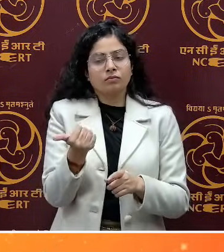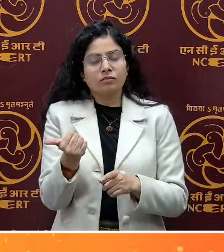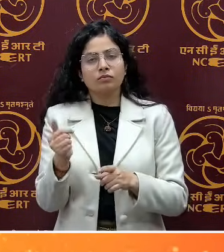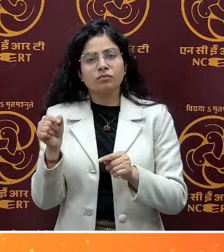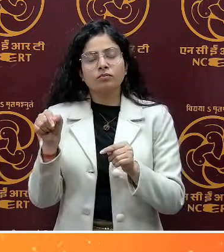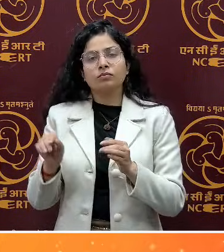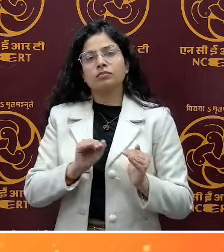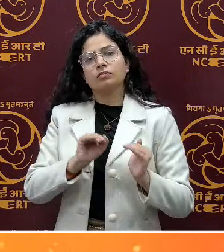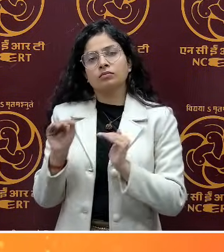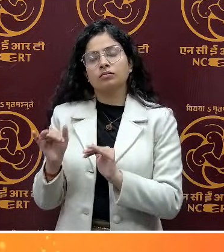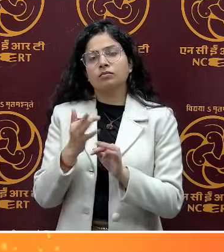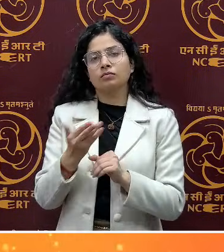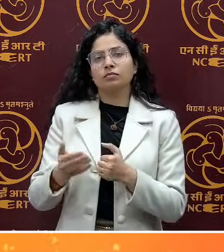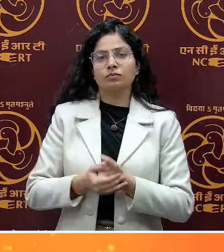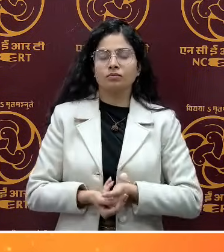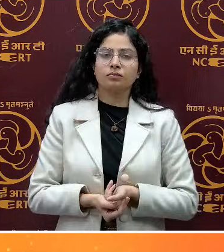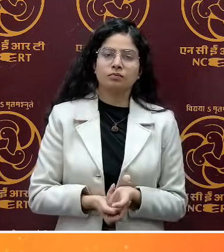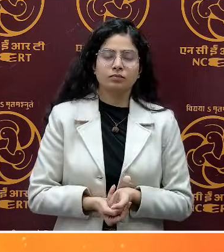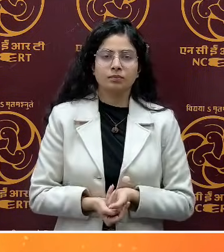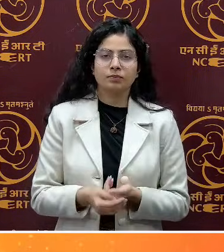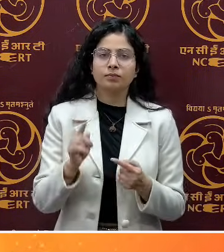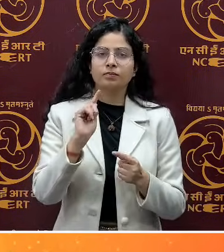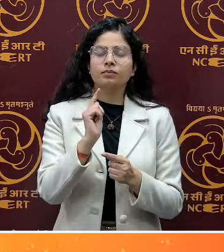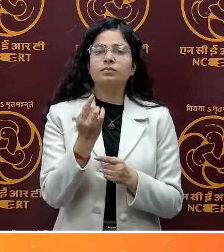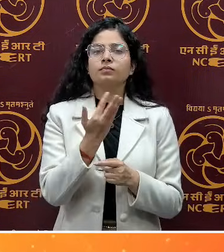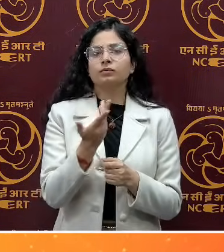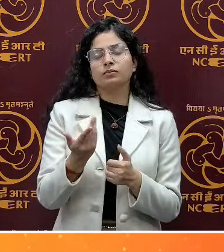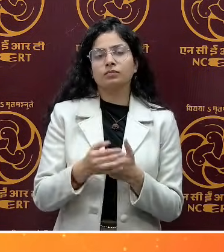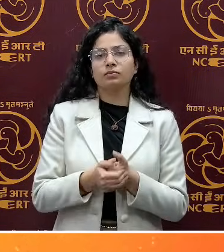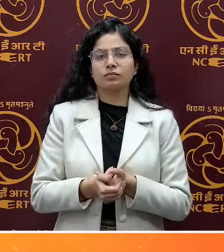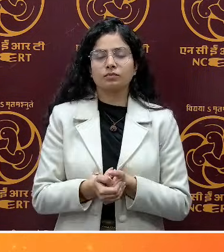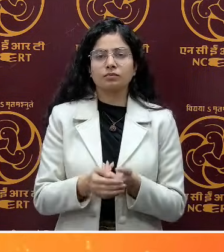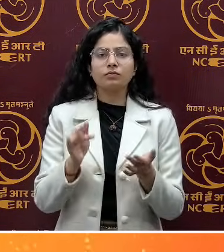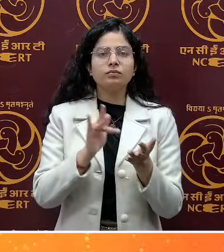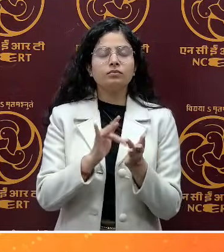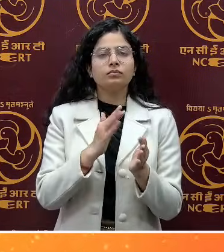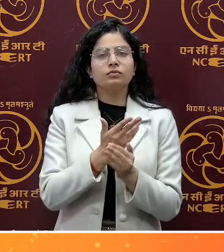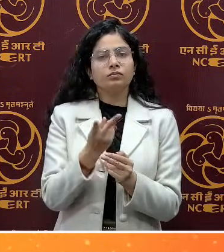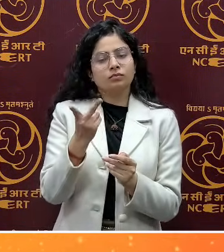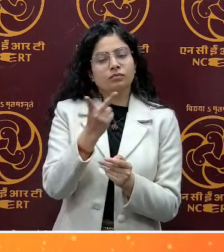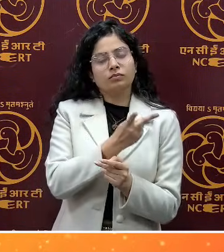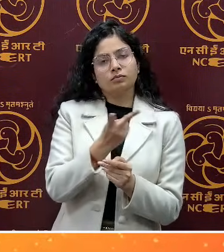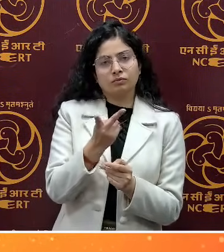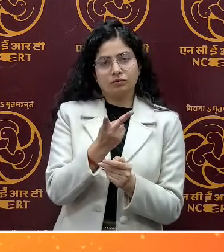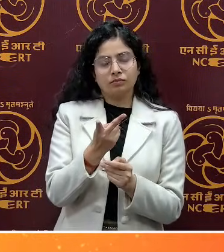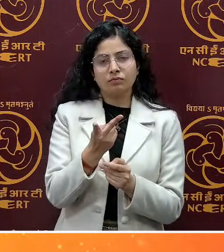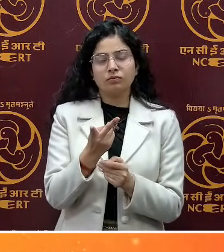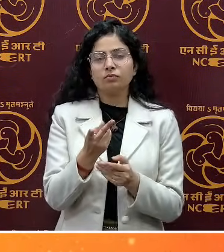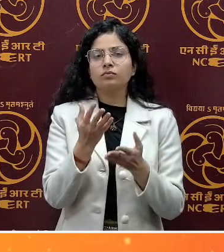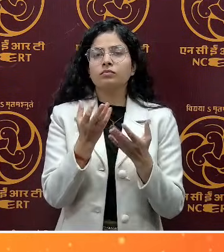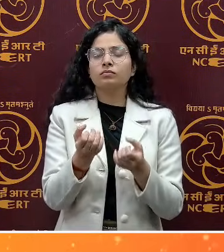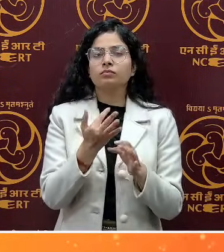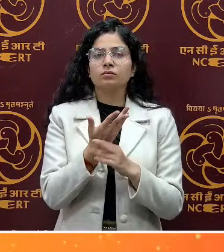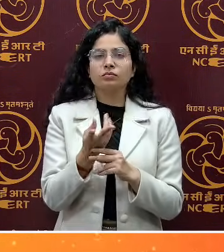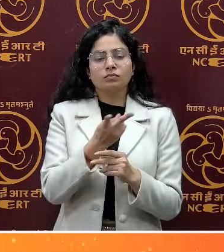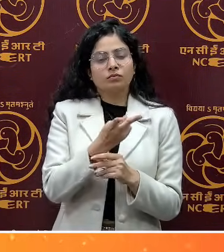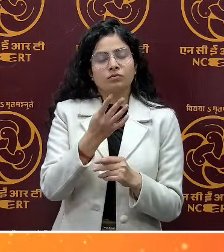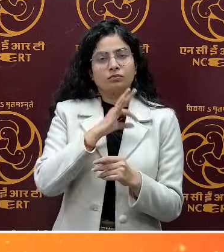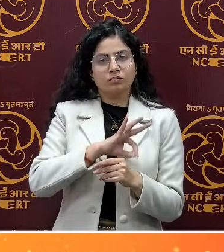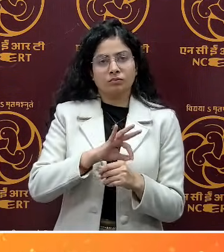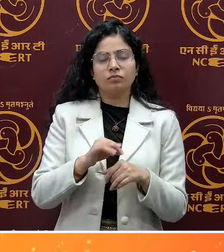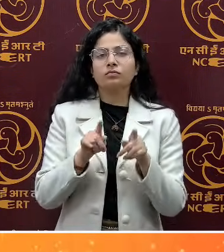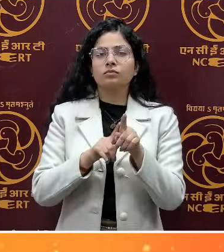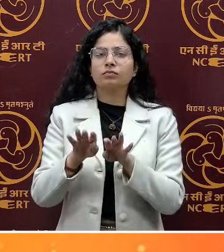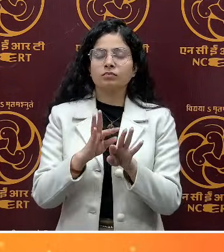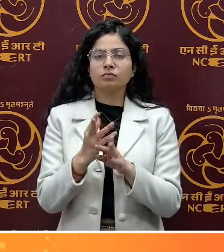another organism, right? So the first one is where both the organism gets benefited,